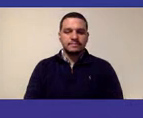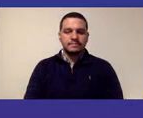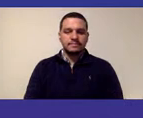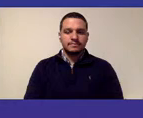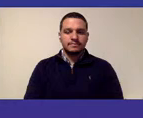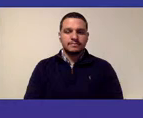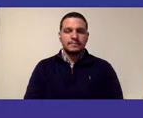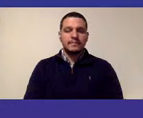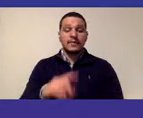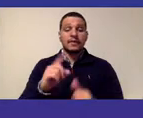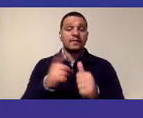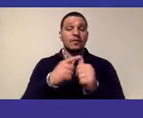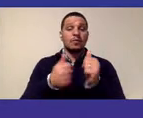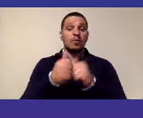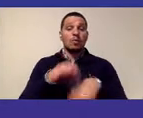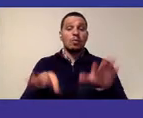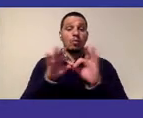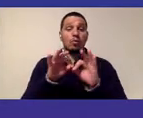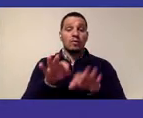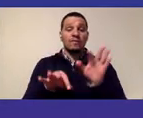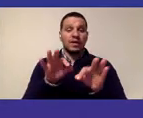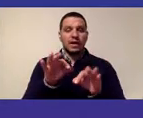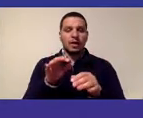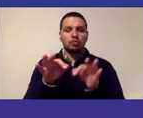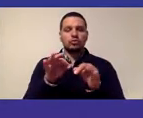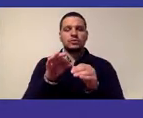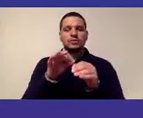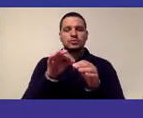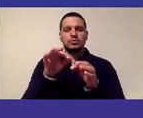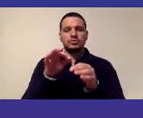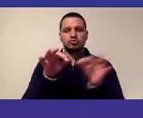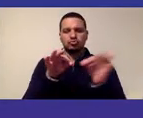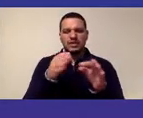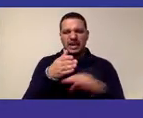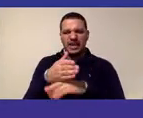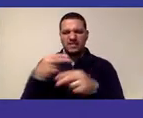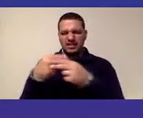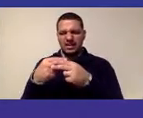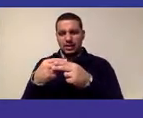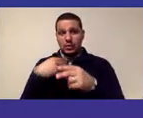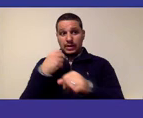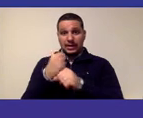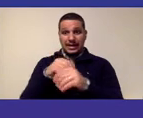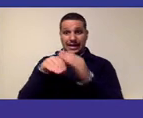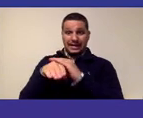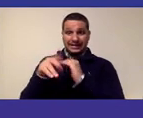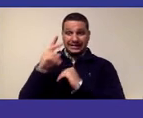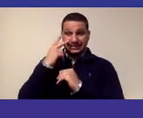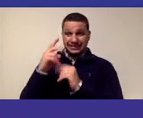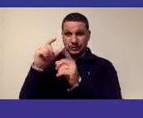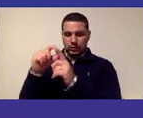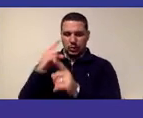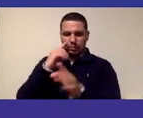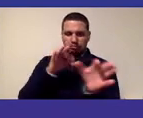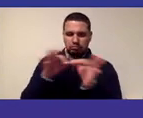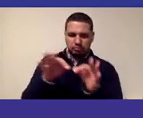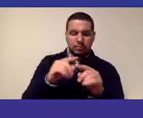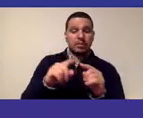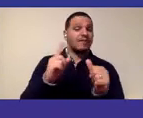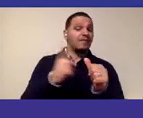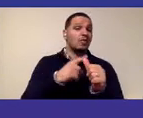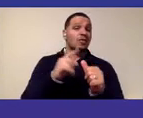So the first most important finding, and I'll do the description of the slide right after while I get access to it. The first finding is